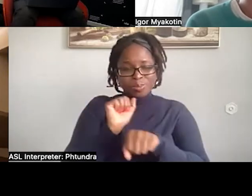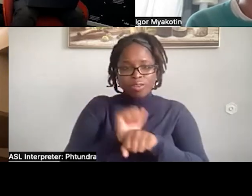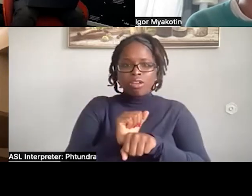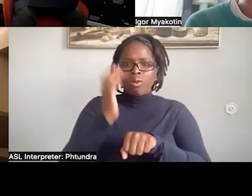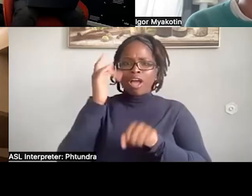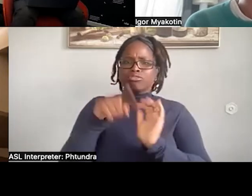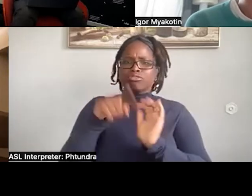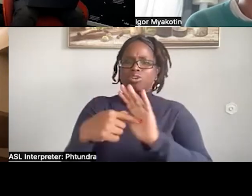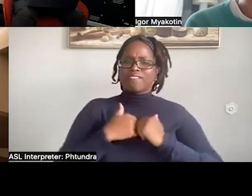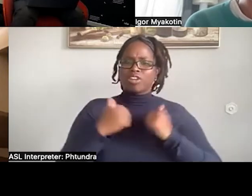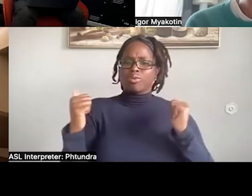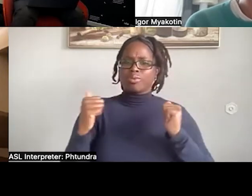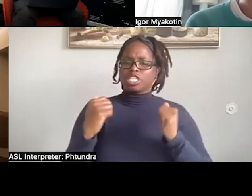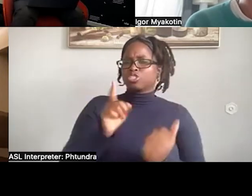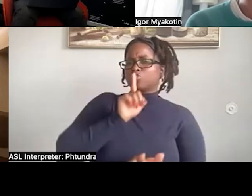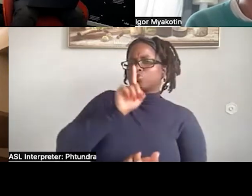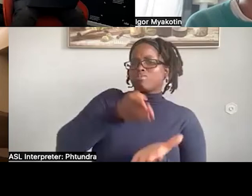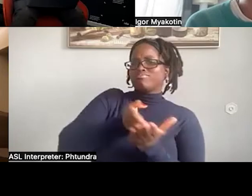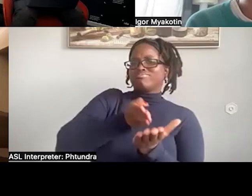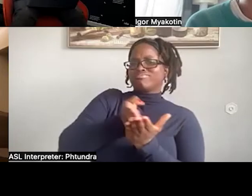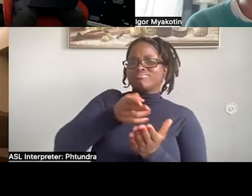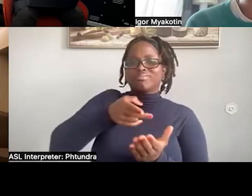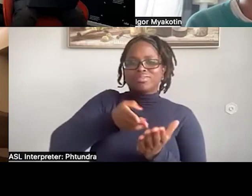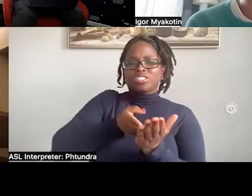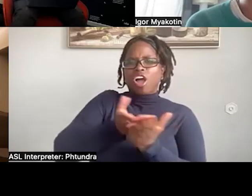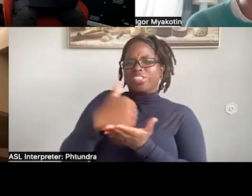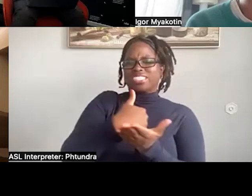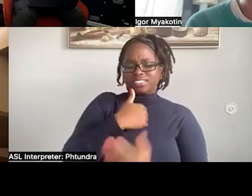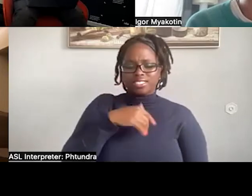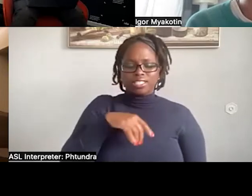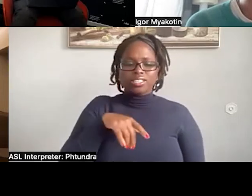your spaces to audiences in such a